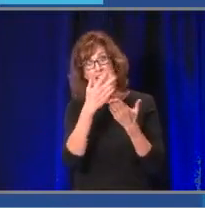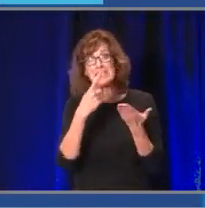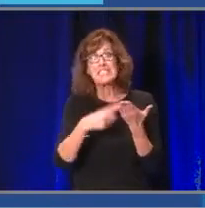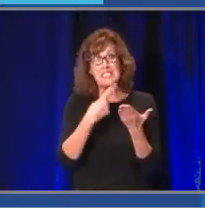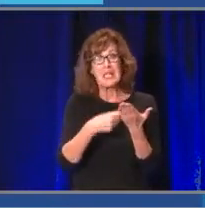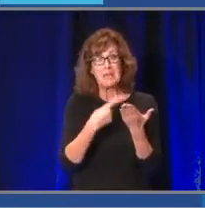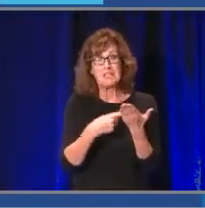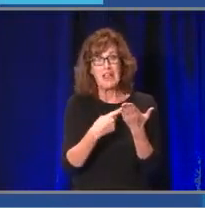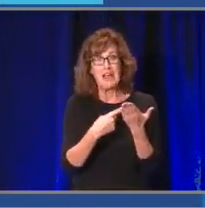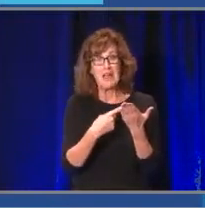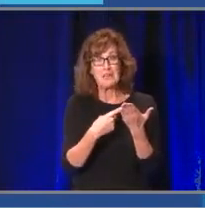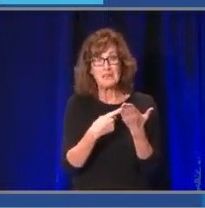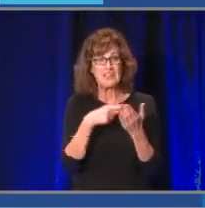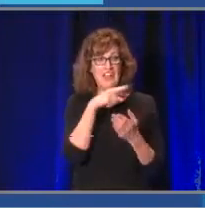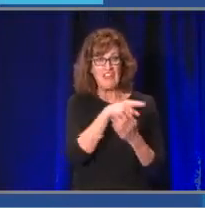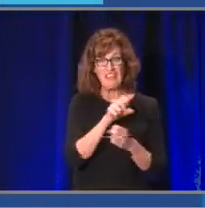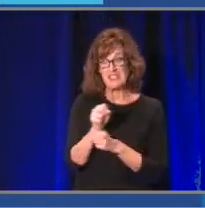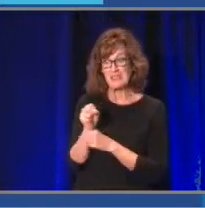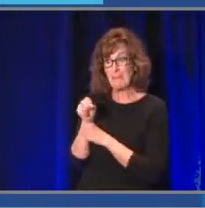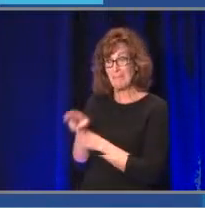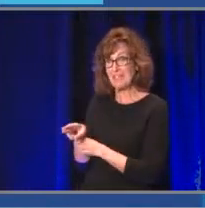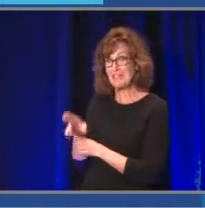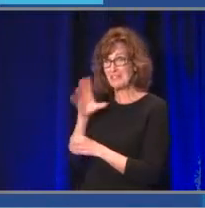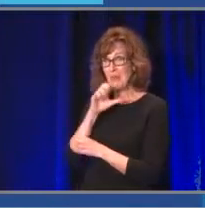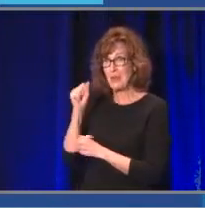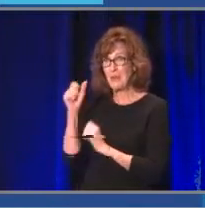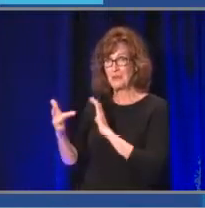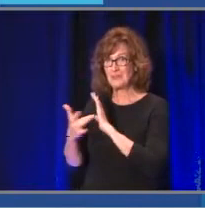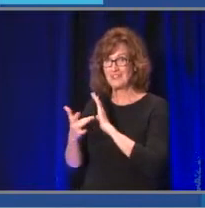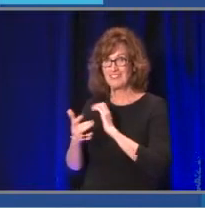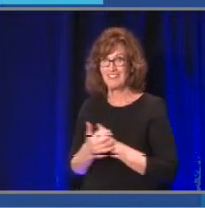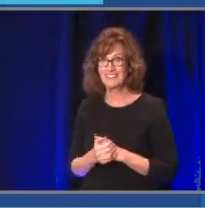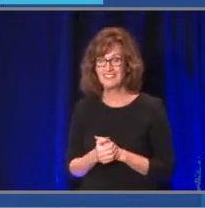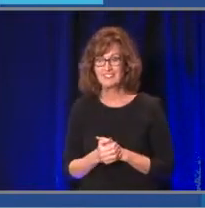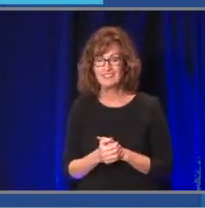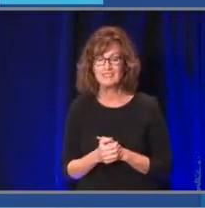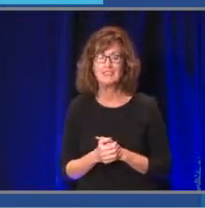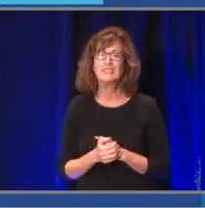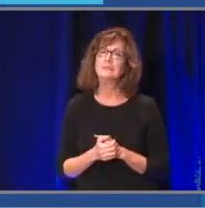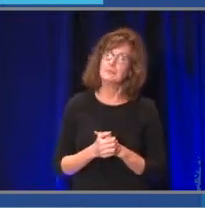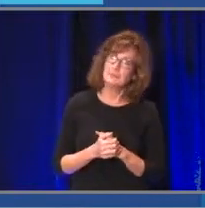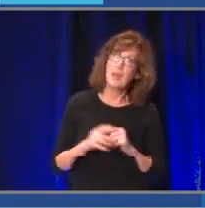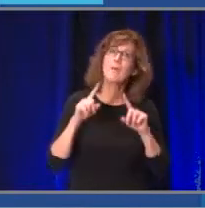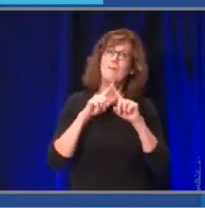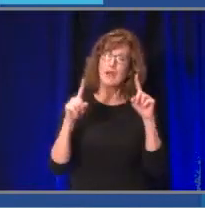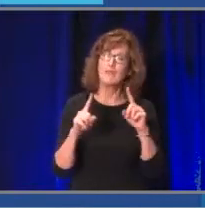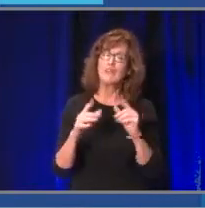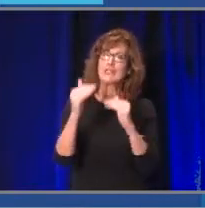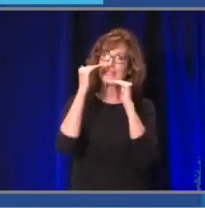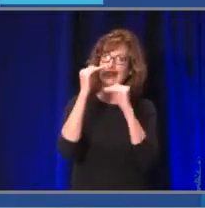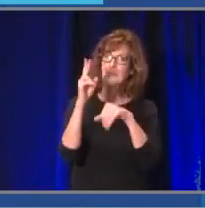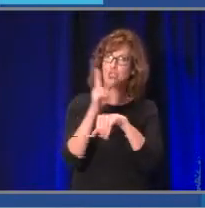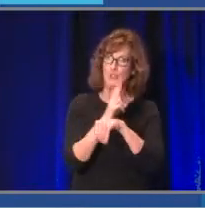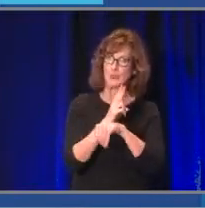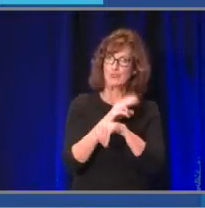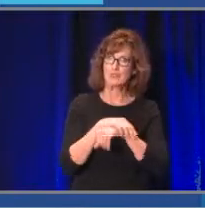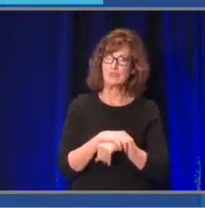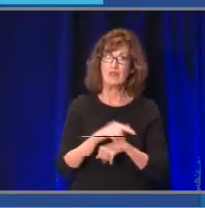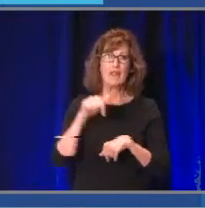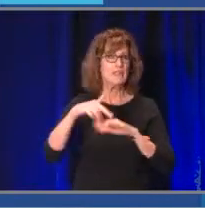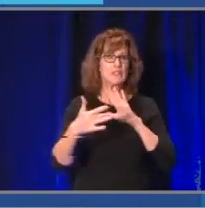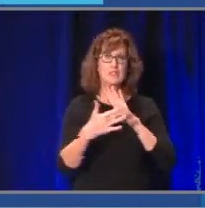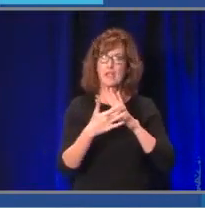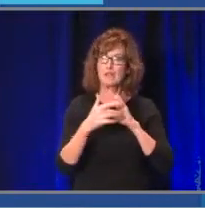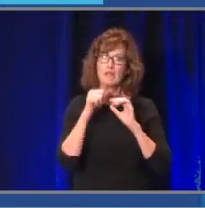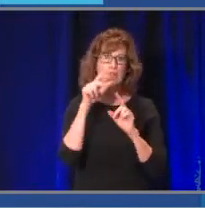better than with the older multi-port technology. But let's be clear, there are limitations. This technology is not